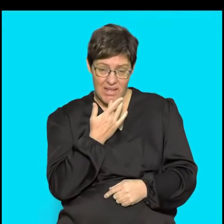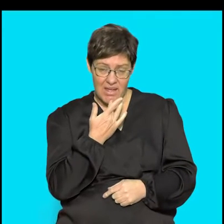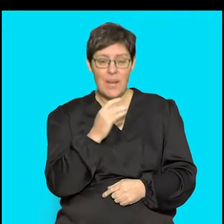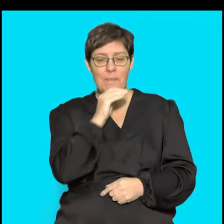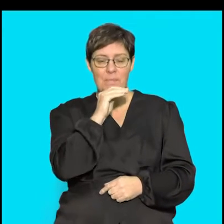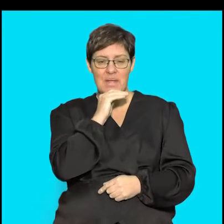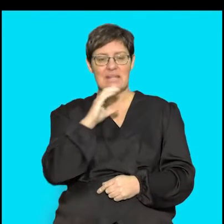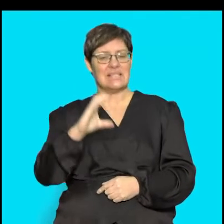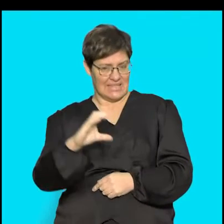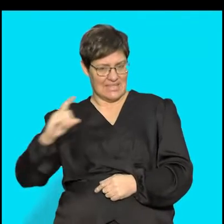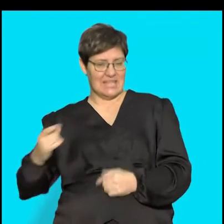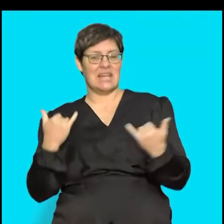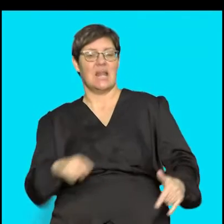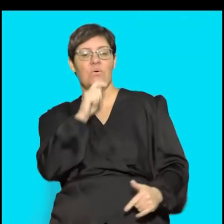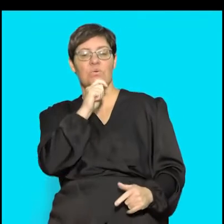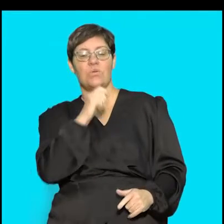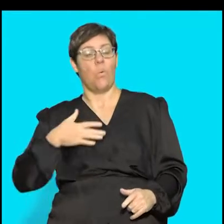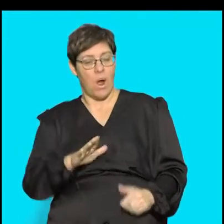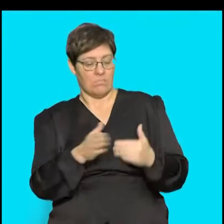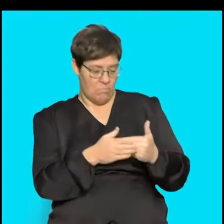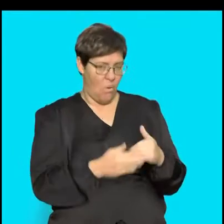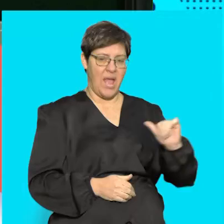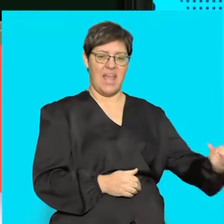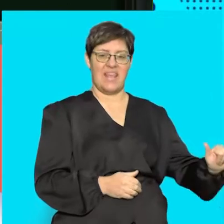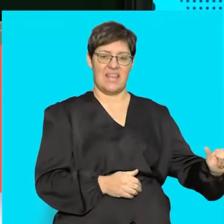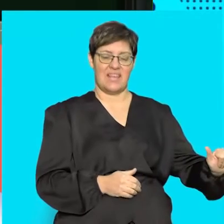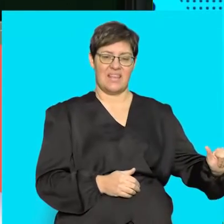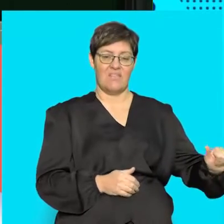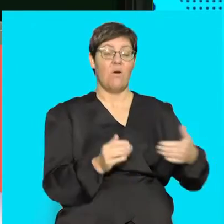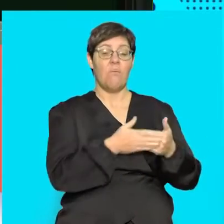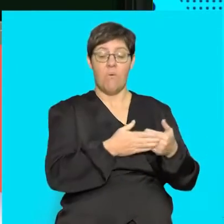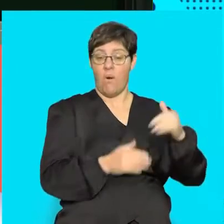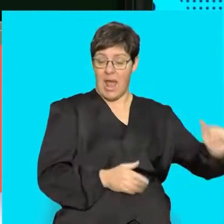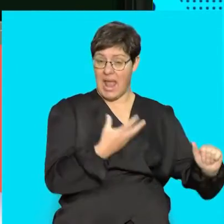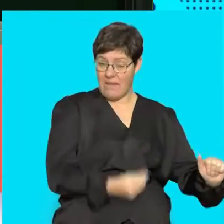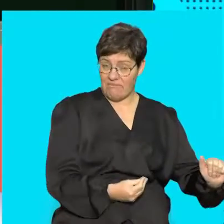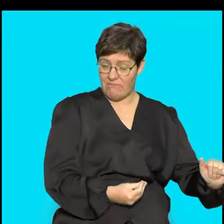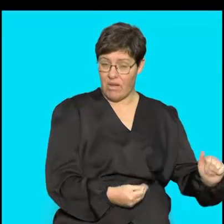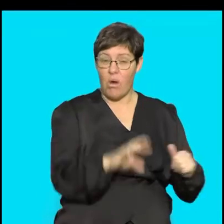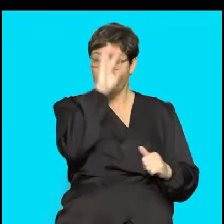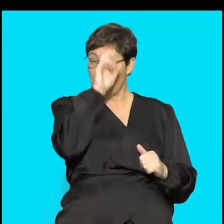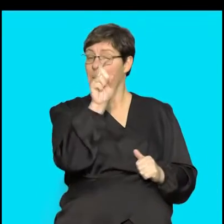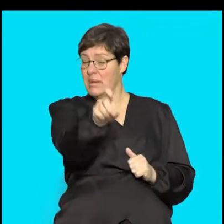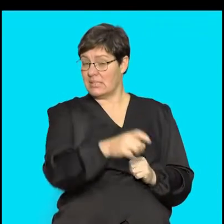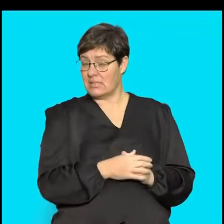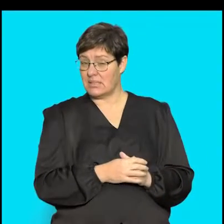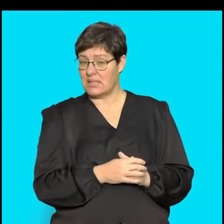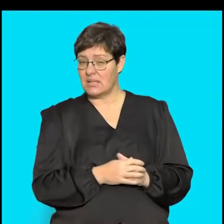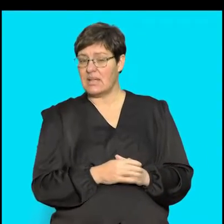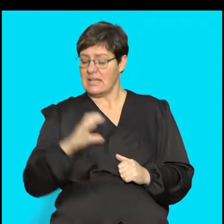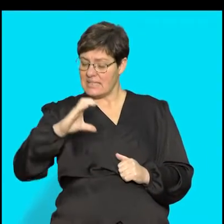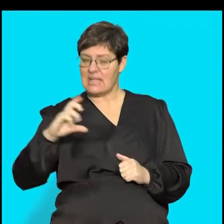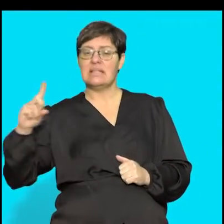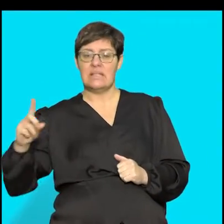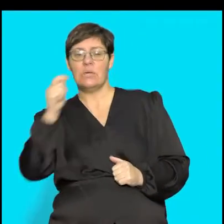reverse reaction, we will use C and D now to make more A. And if we have more A, we need to remember we've